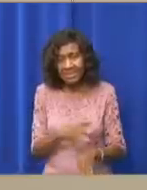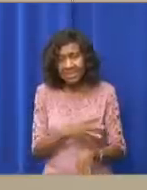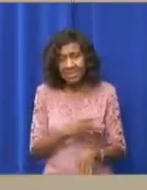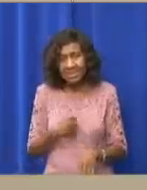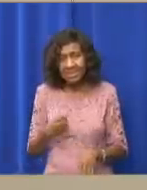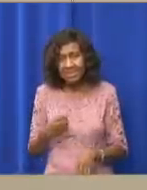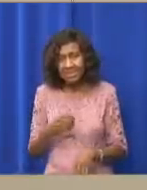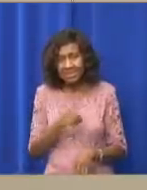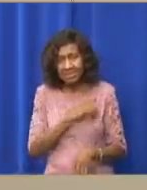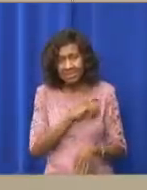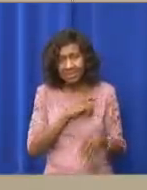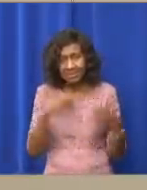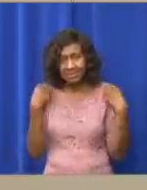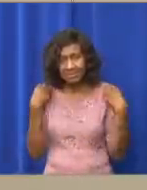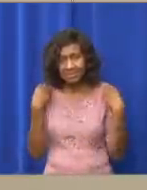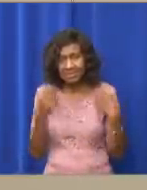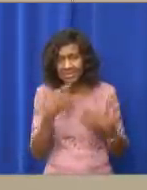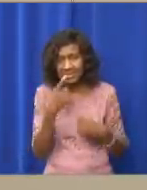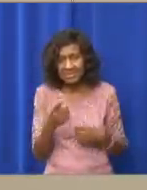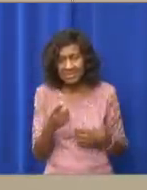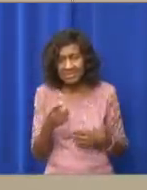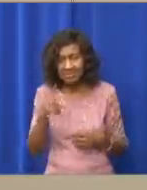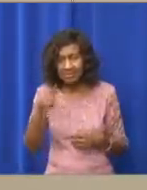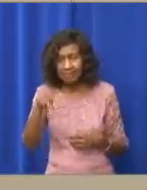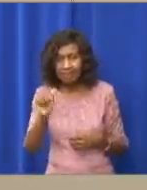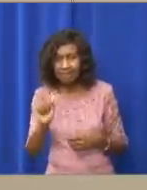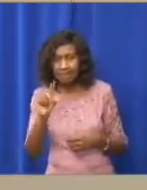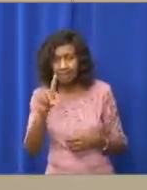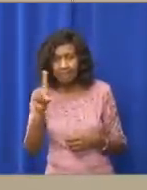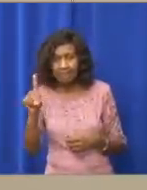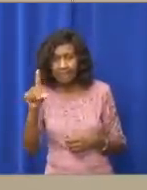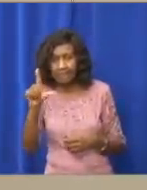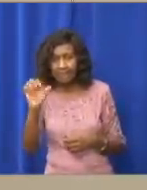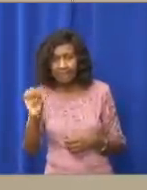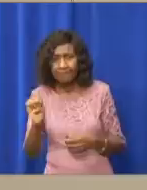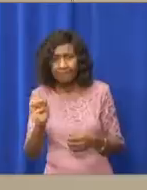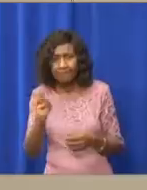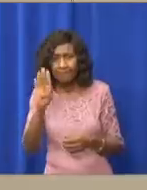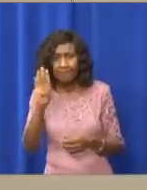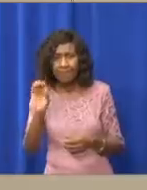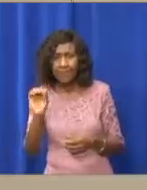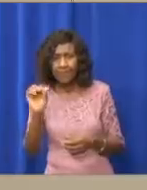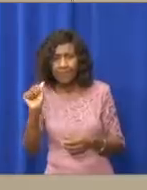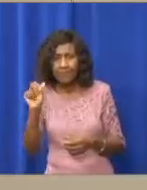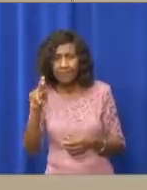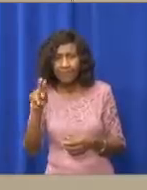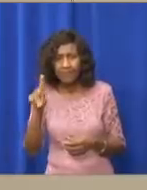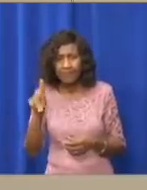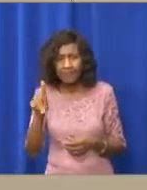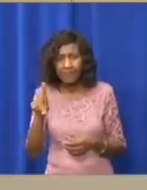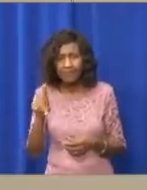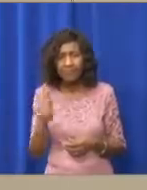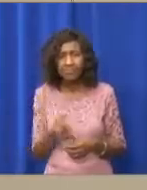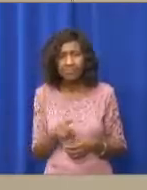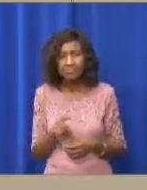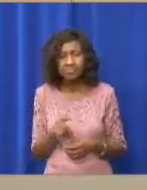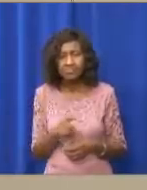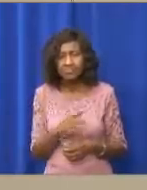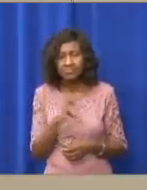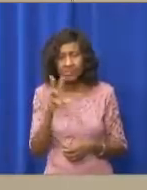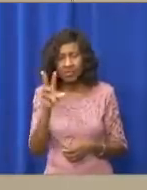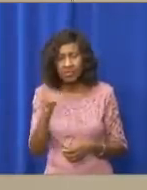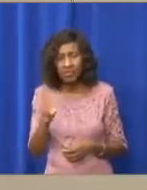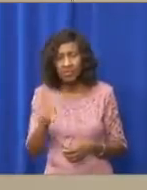said it will also include paddleboarding and kayaking and snorkeling, but